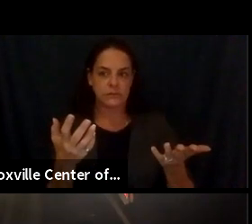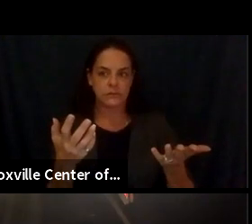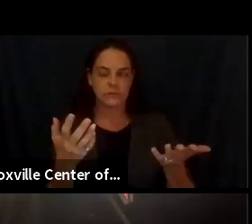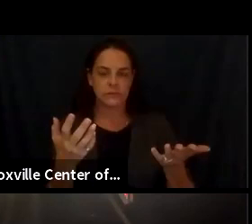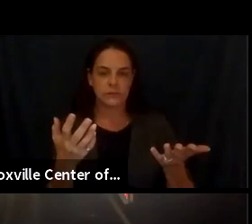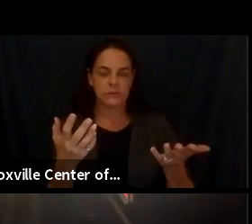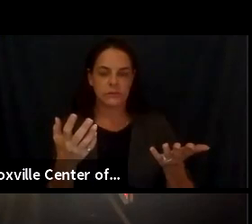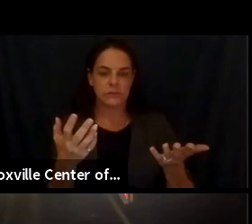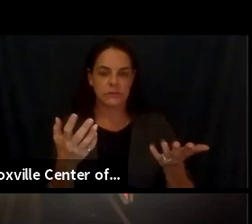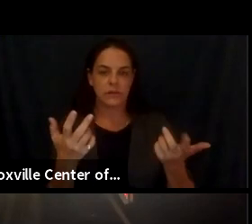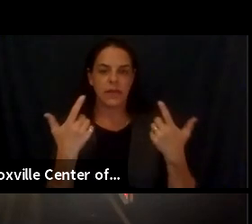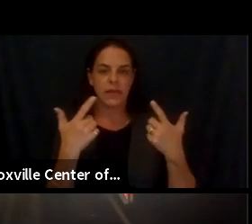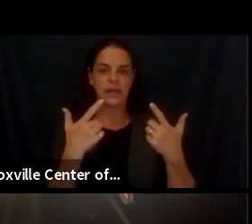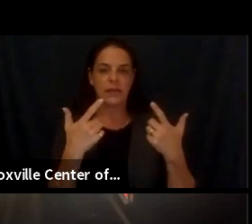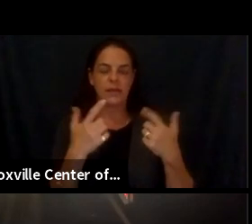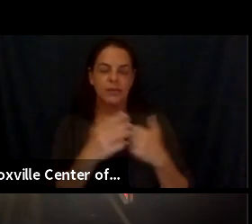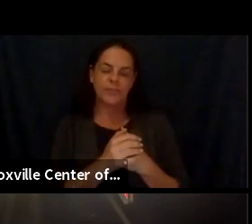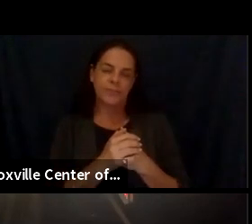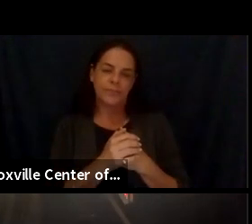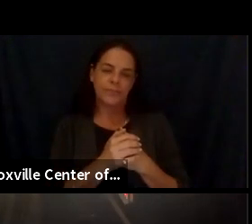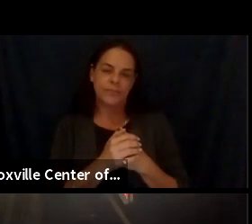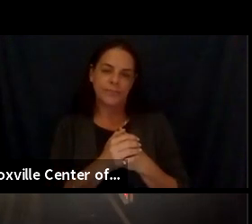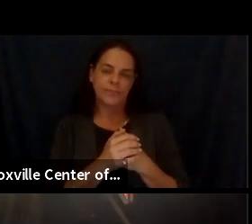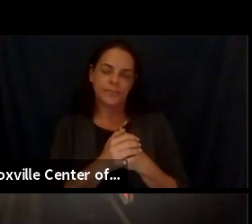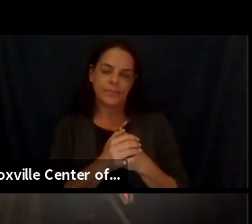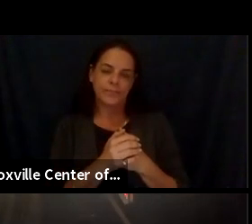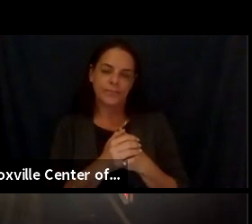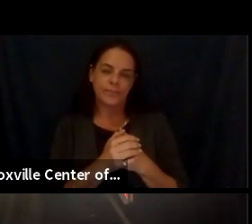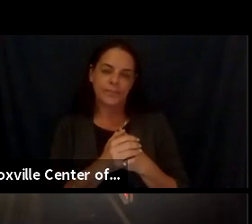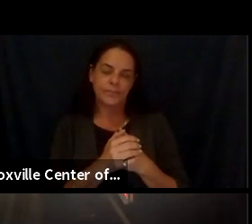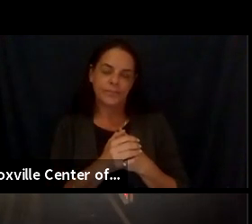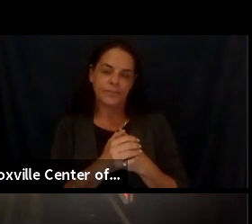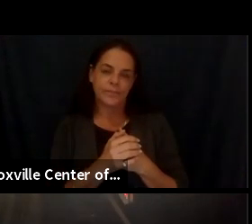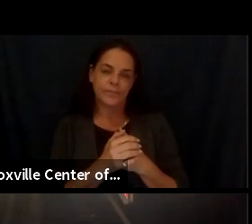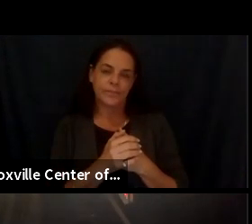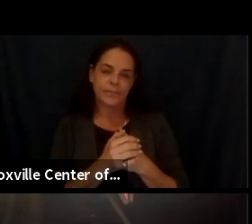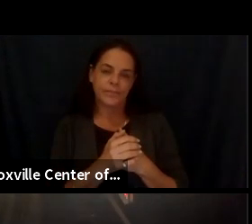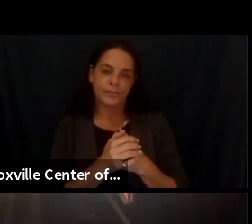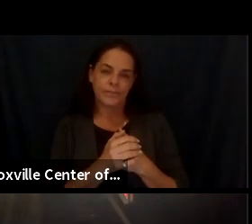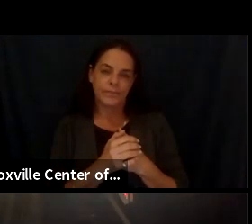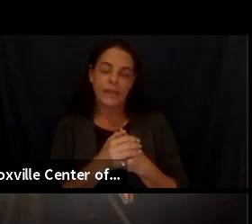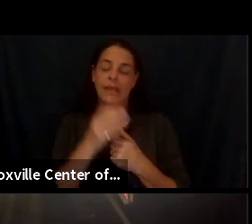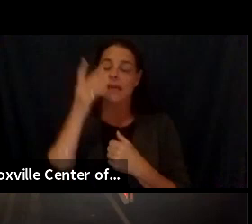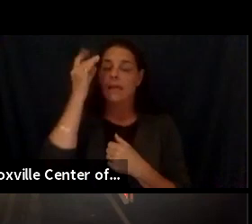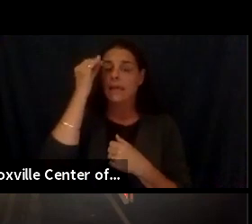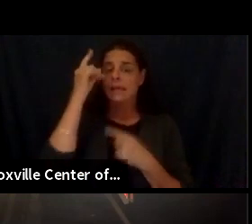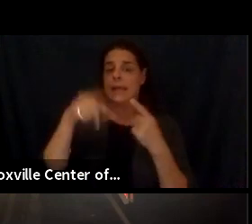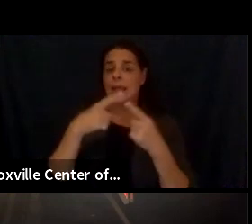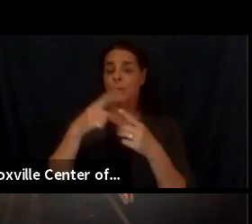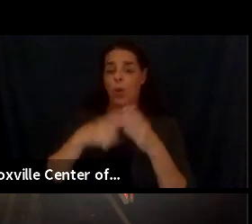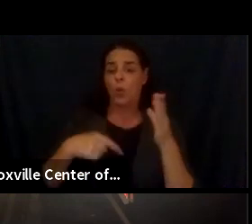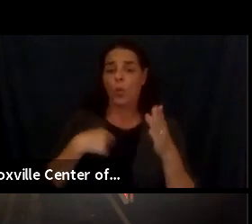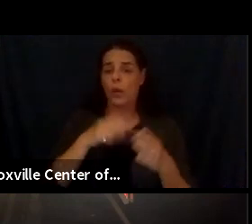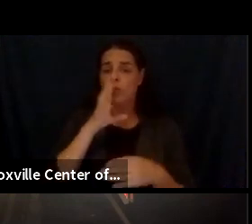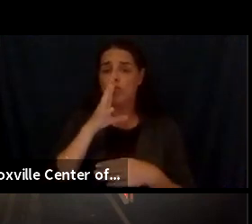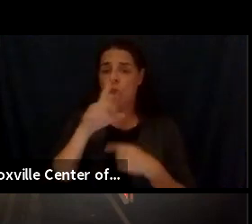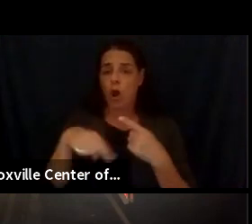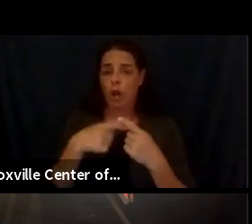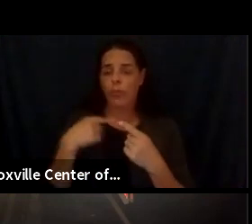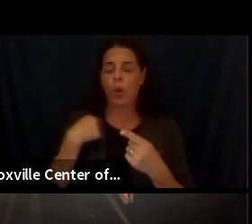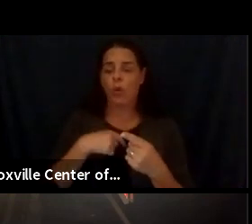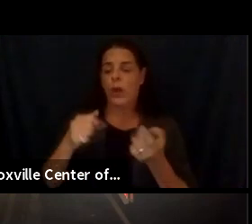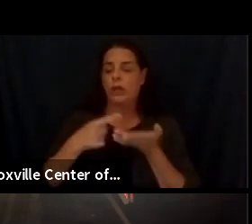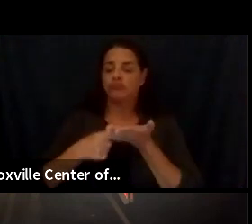cure, I guess would be a term. Just think about what we're talking about, and we can deliberate, and we can work with Mr. Sanders